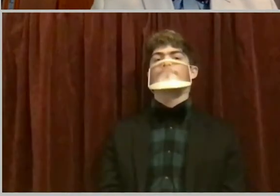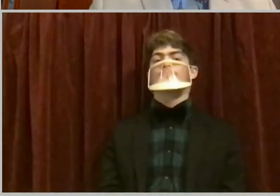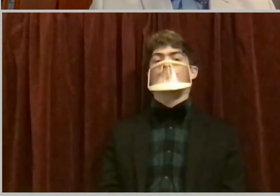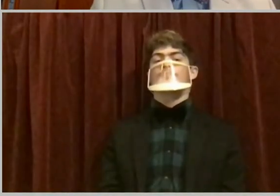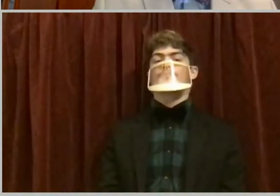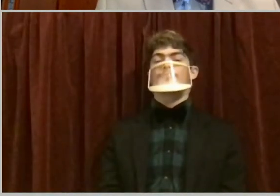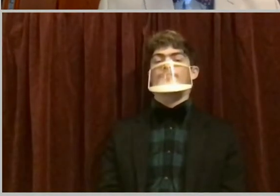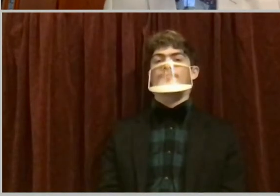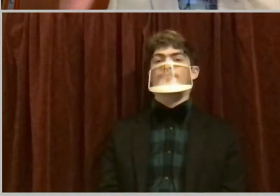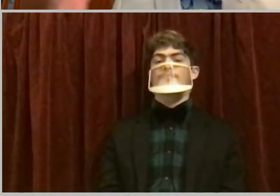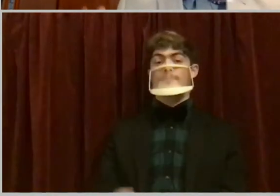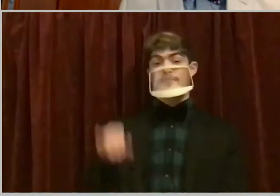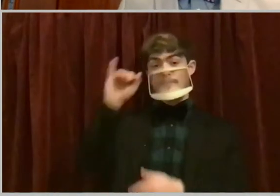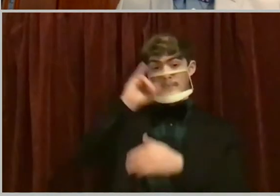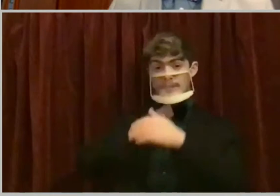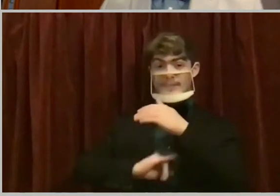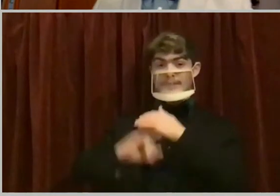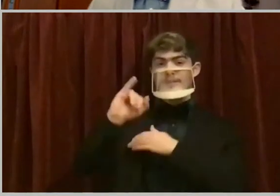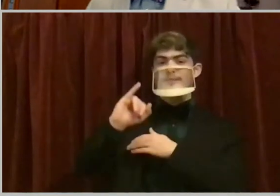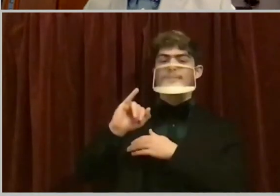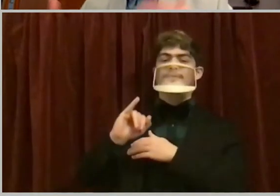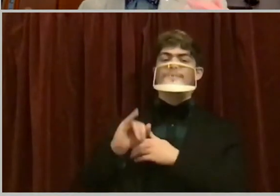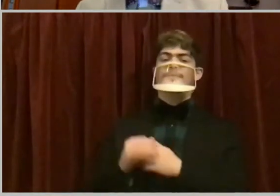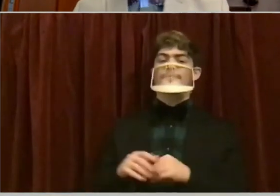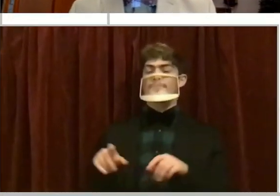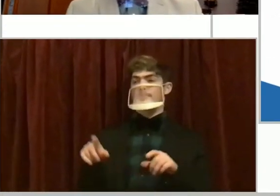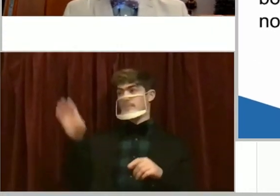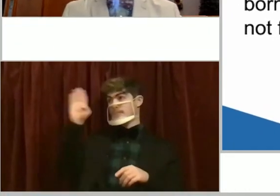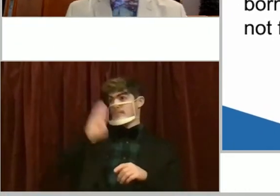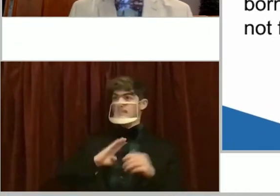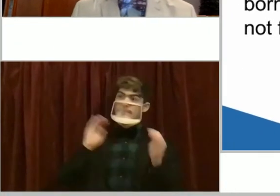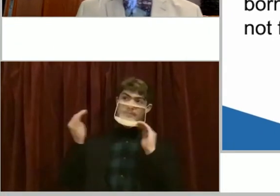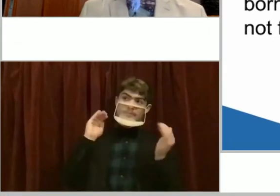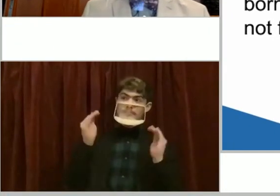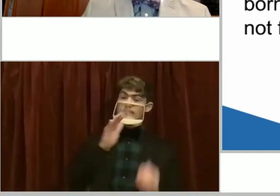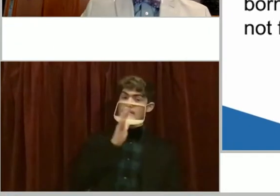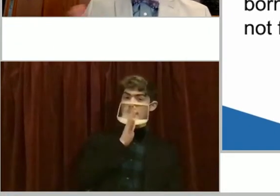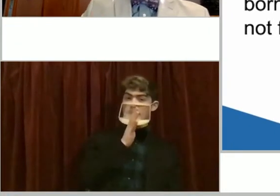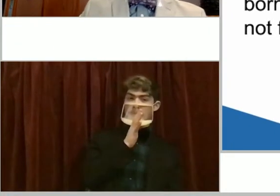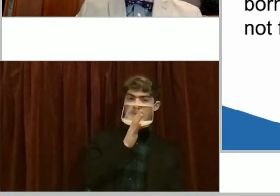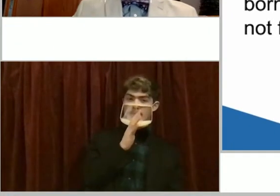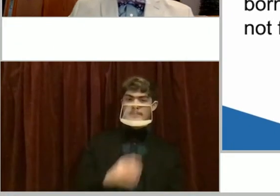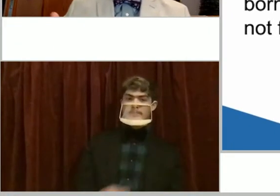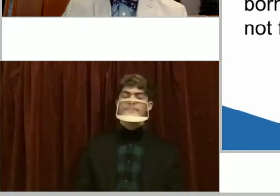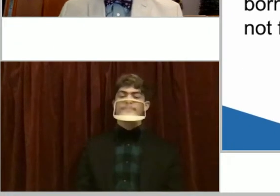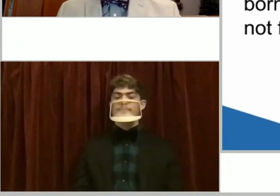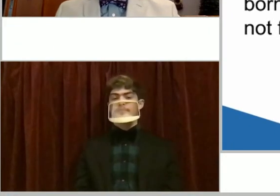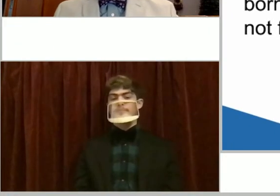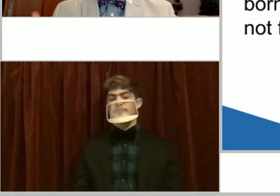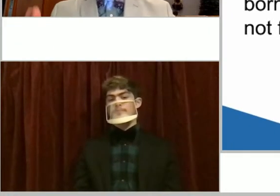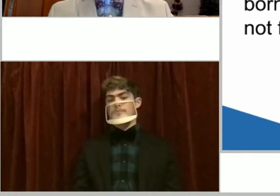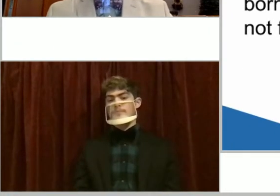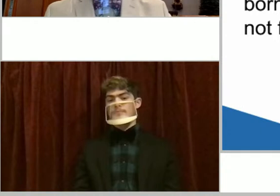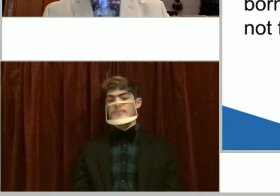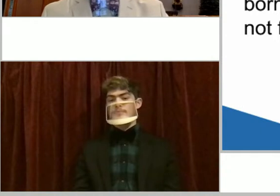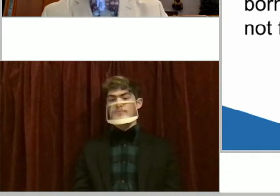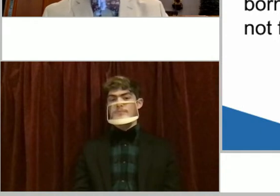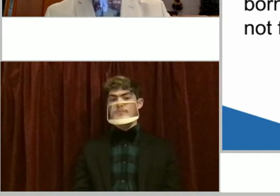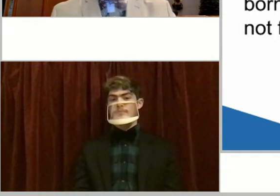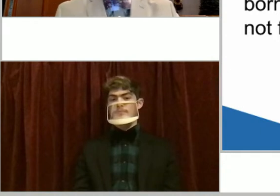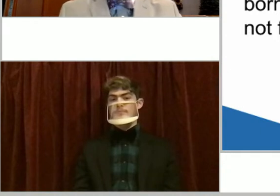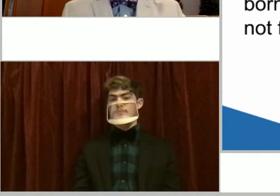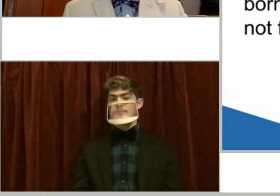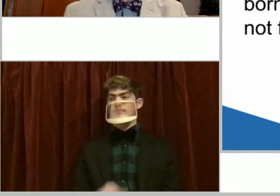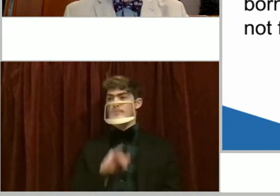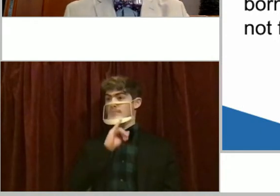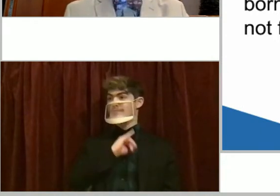Isaiah, we see this depiction of God as a nursing mother. In this passage, Israel is accusing God of